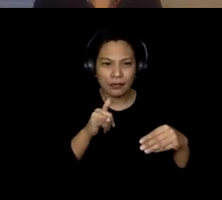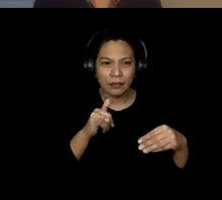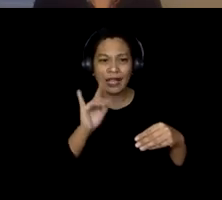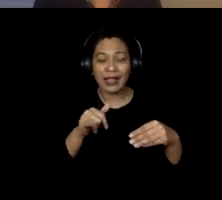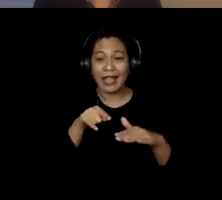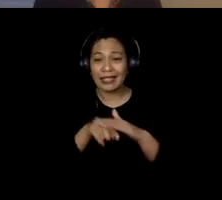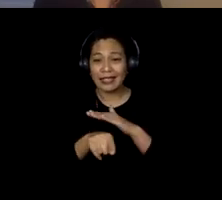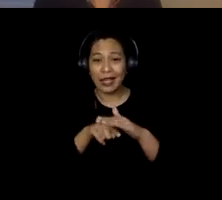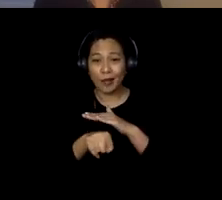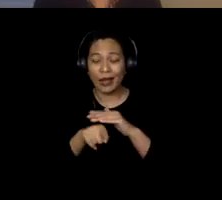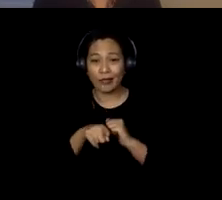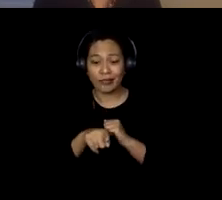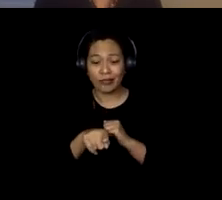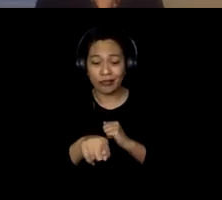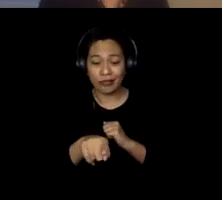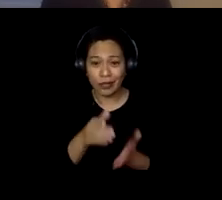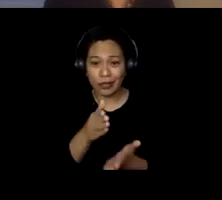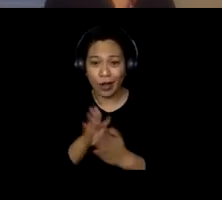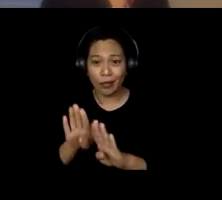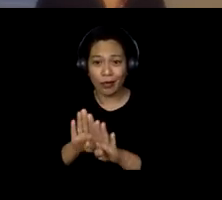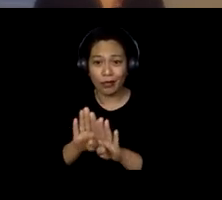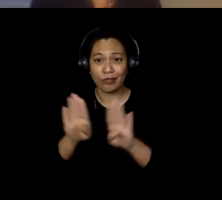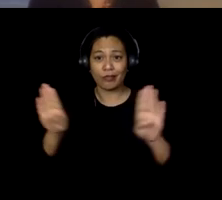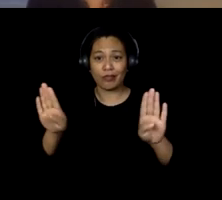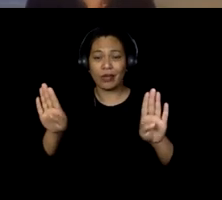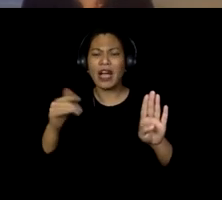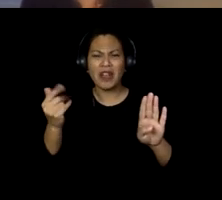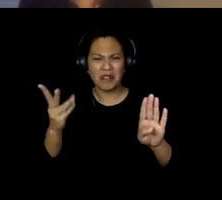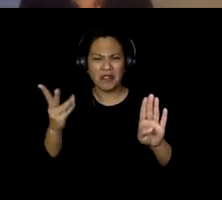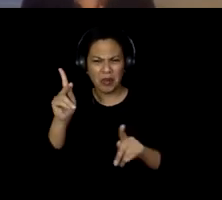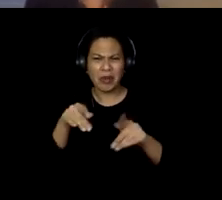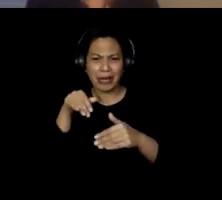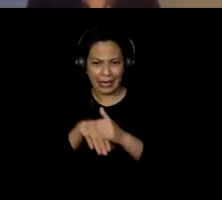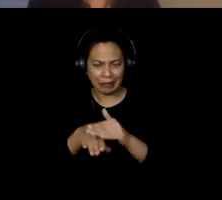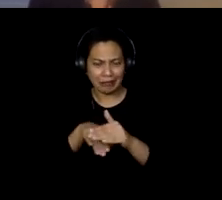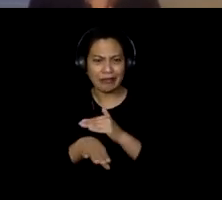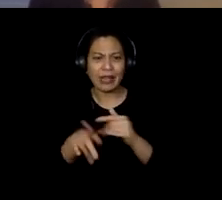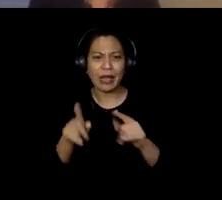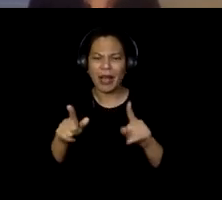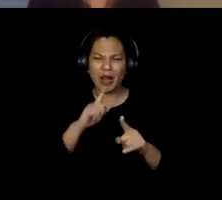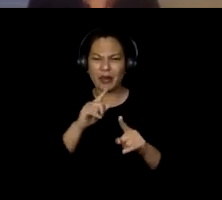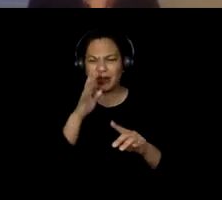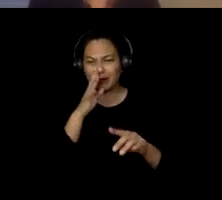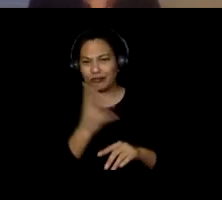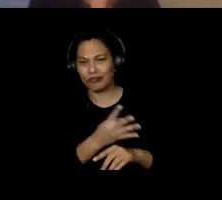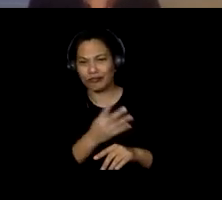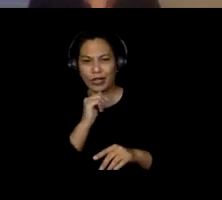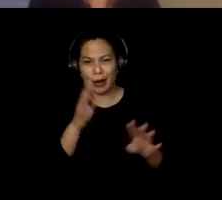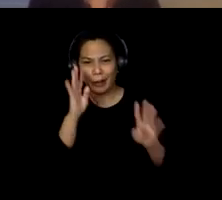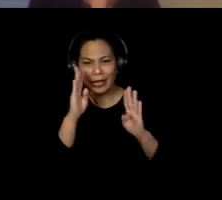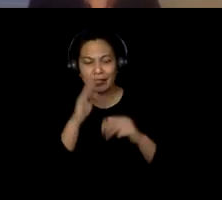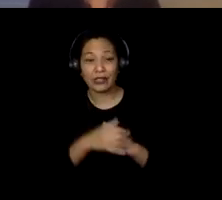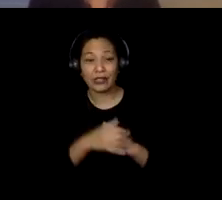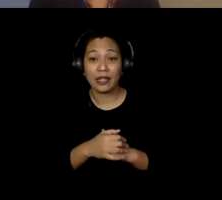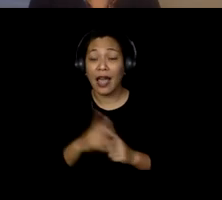subway arrives at the next stop and the doors open. A couple of passengers get on, but you don't pay much attention. Then